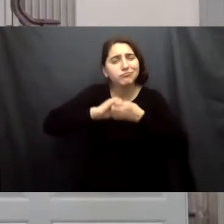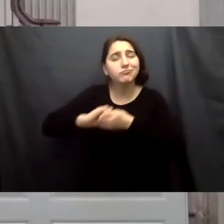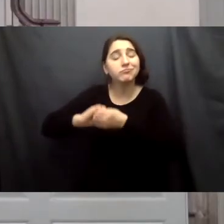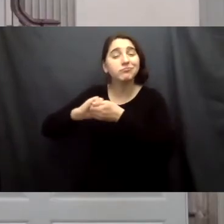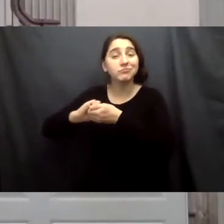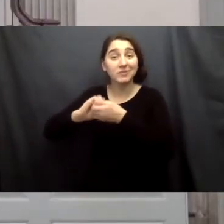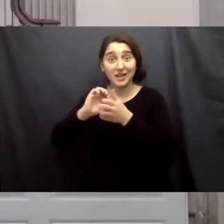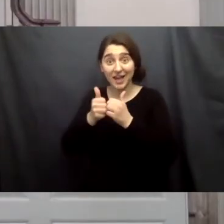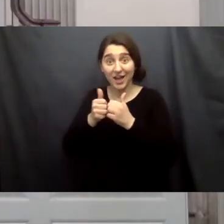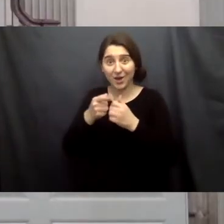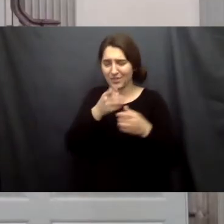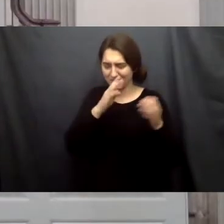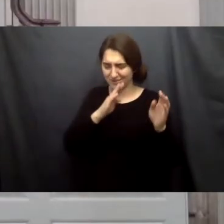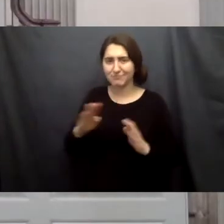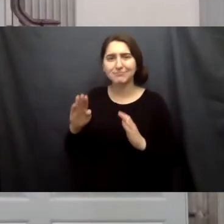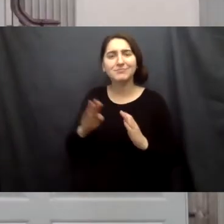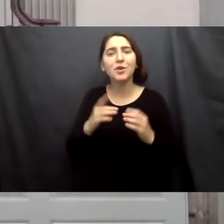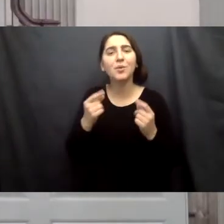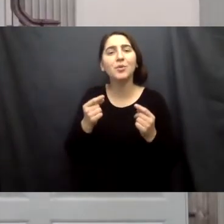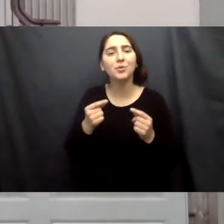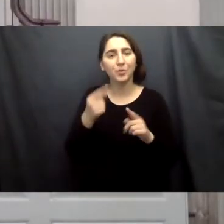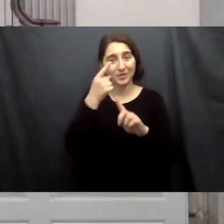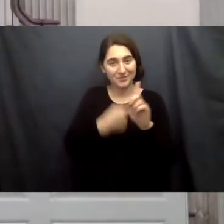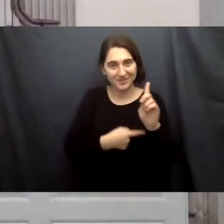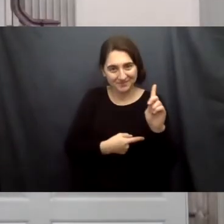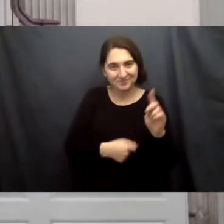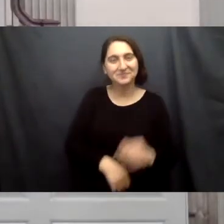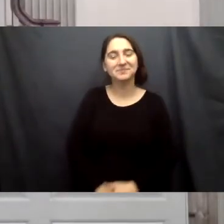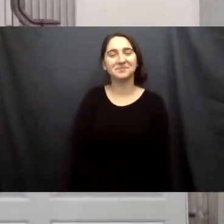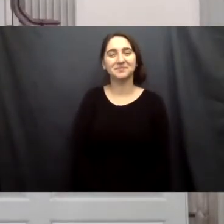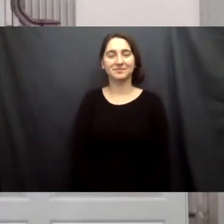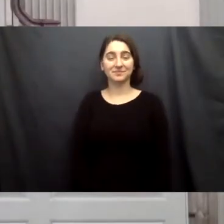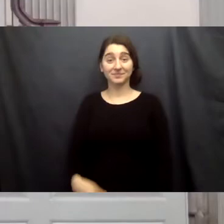we are united in this act.